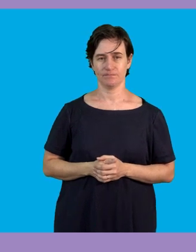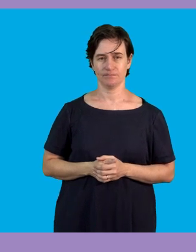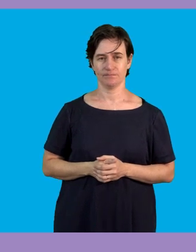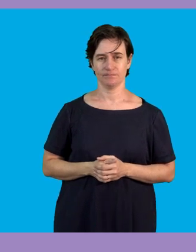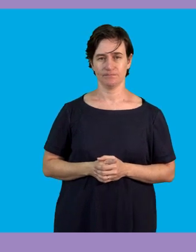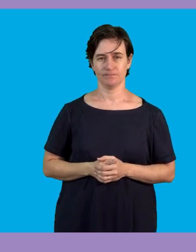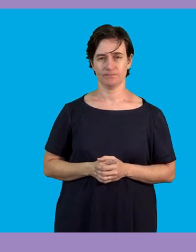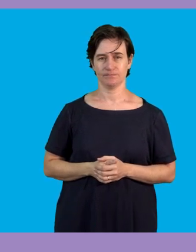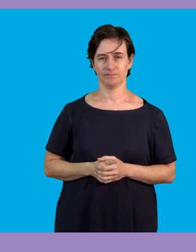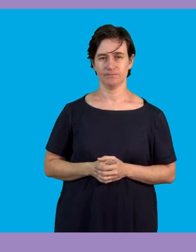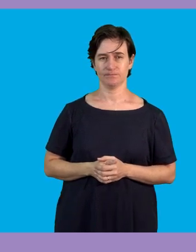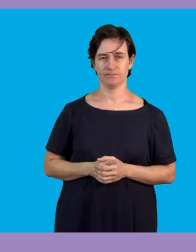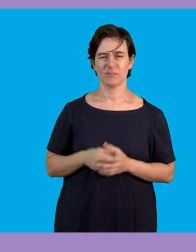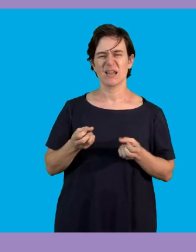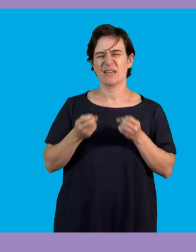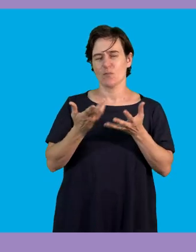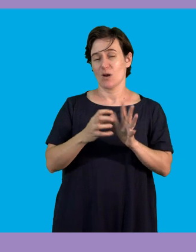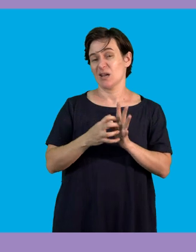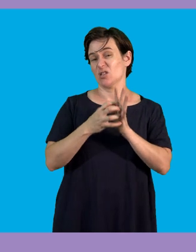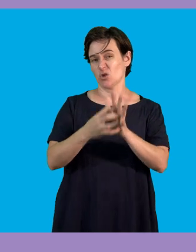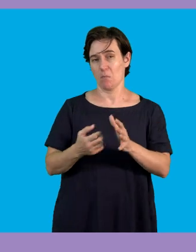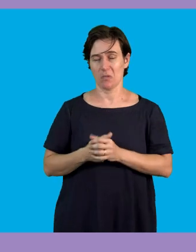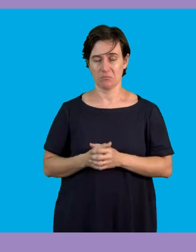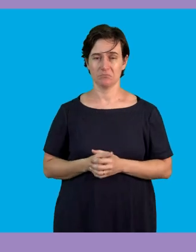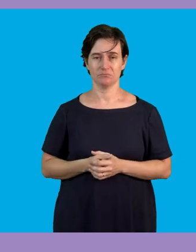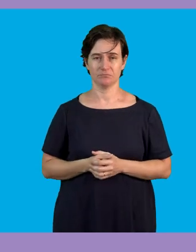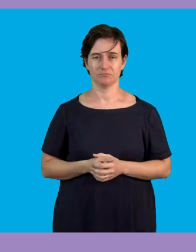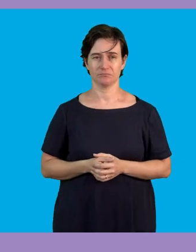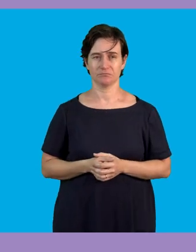Now, let's look at a typical example.